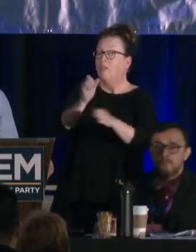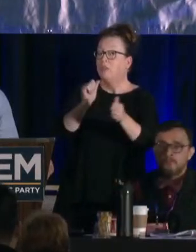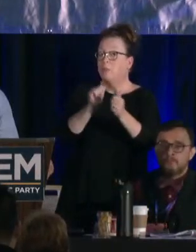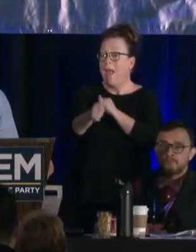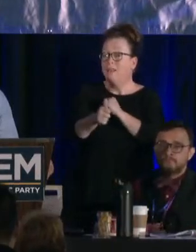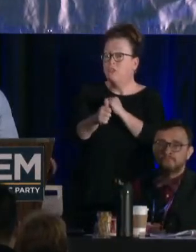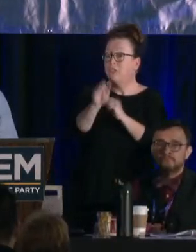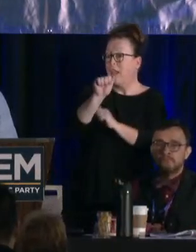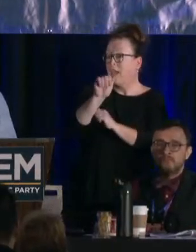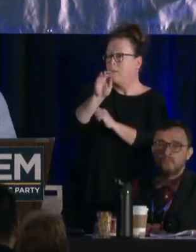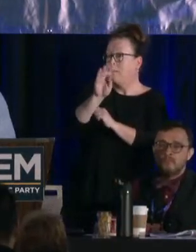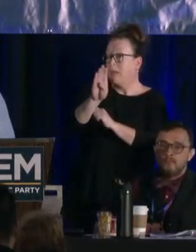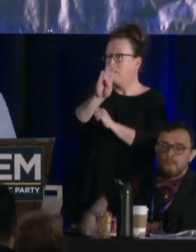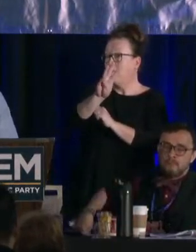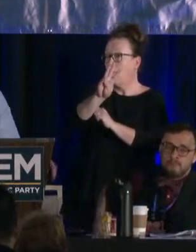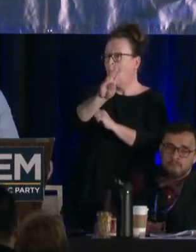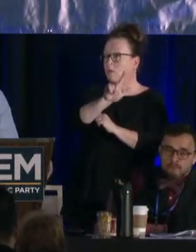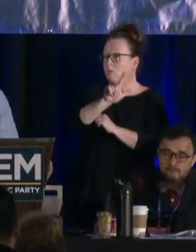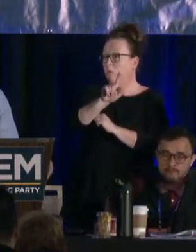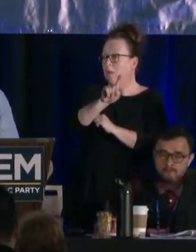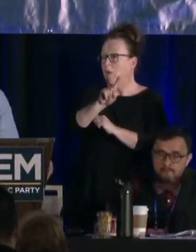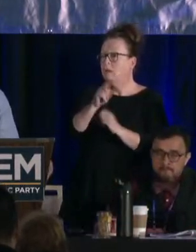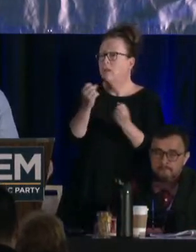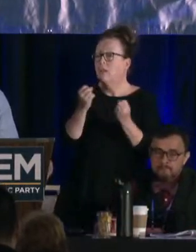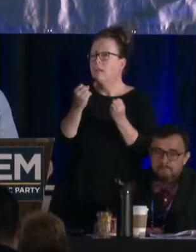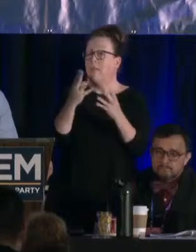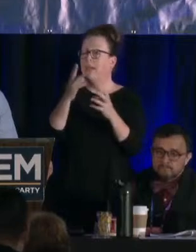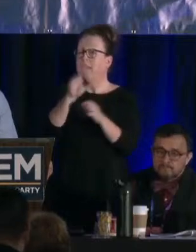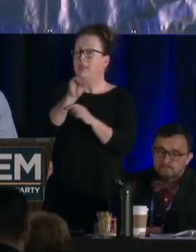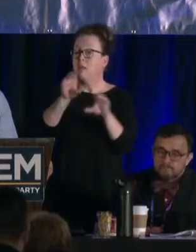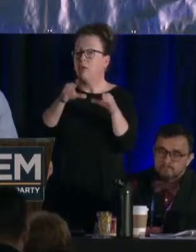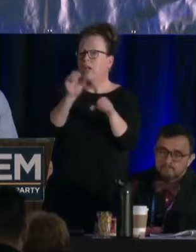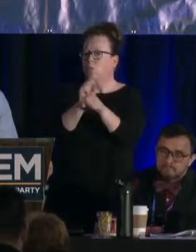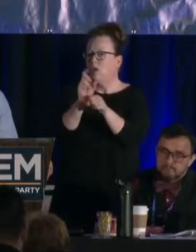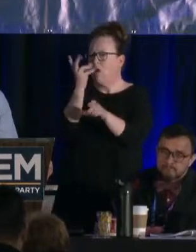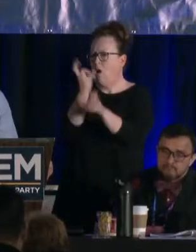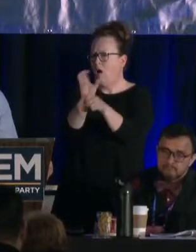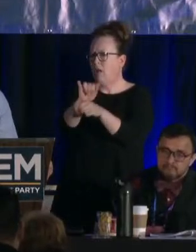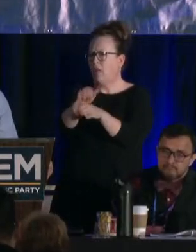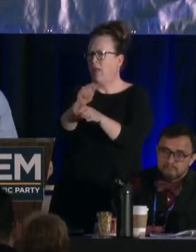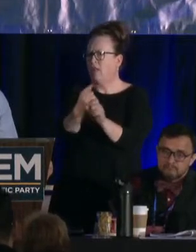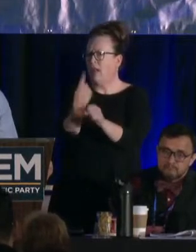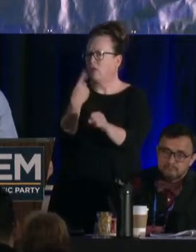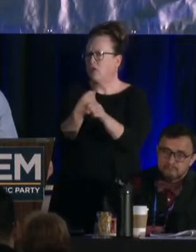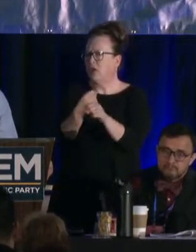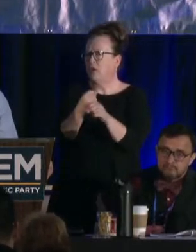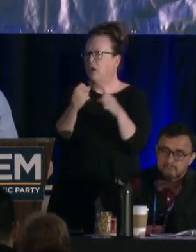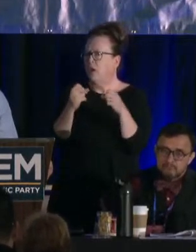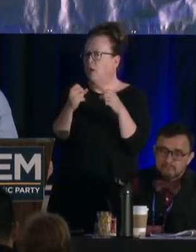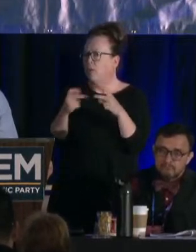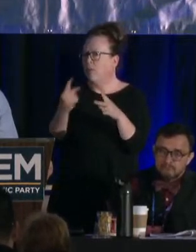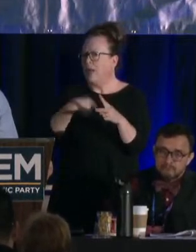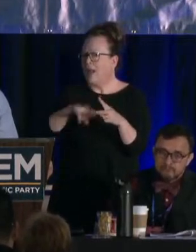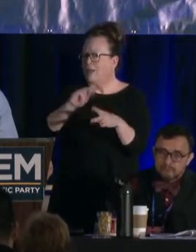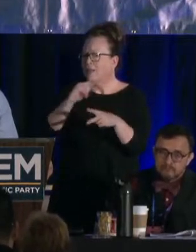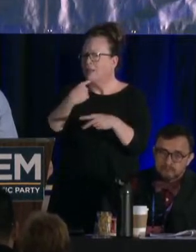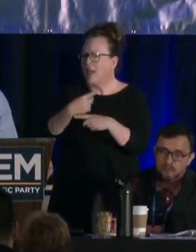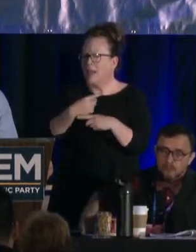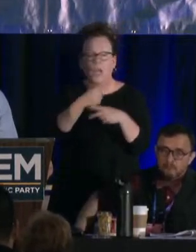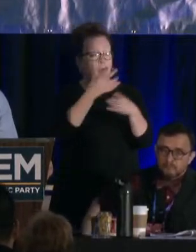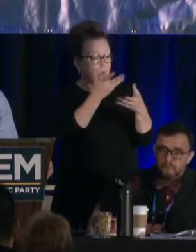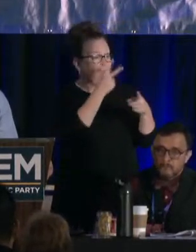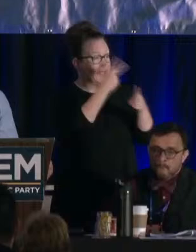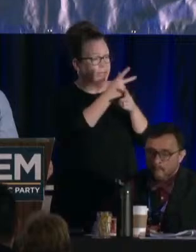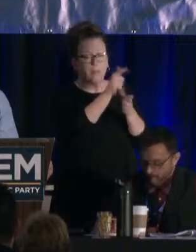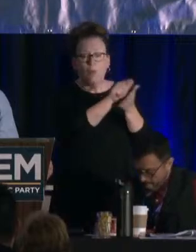AB 421 that many Democrats worked very hard on last year, permitting us to say, keep the law, overturn the law,